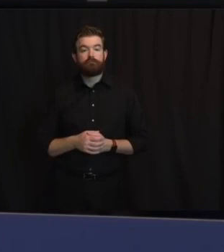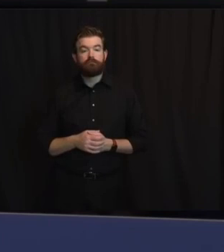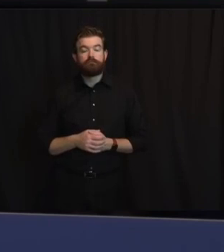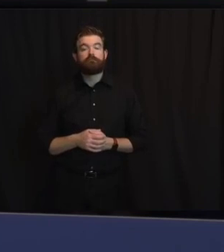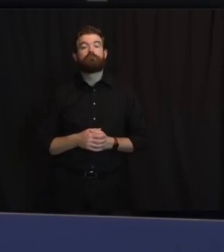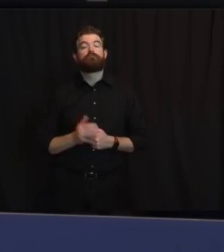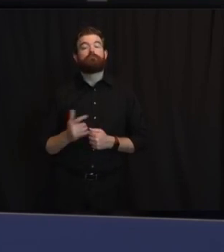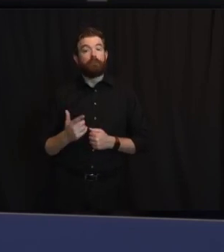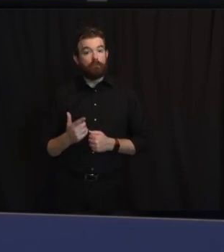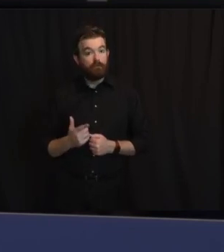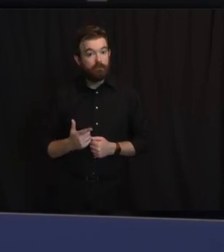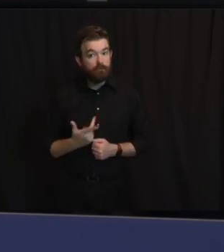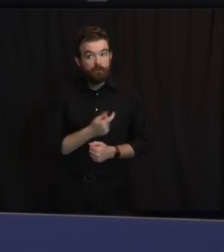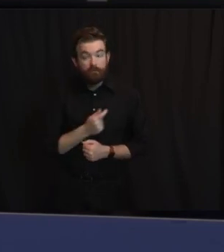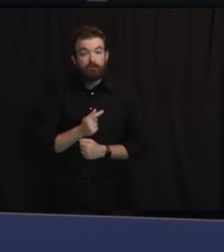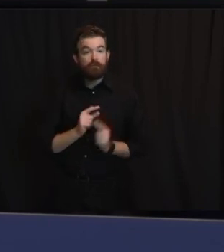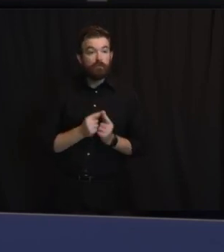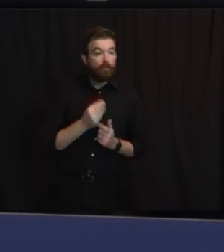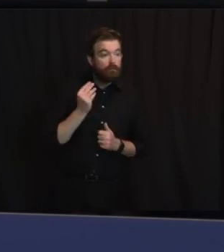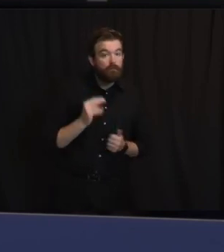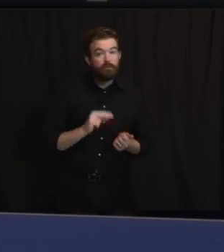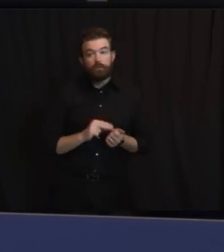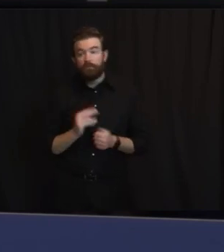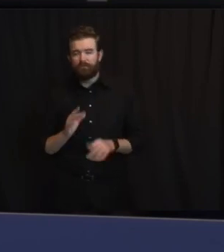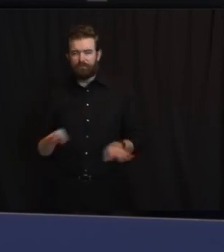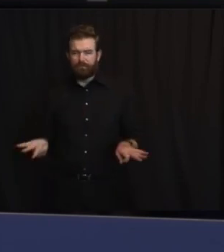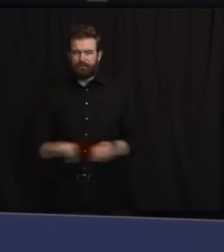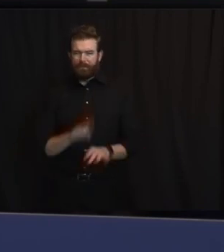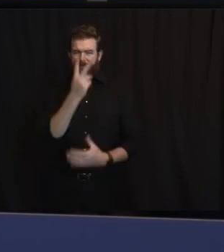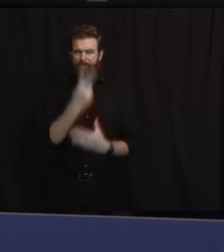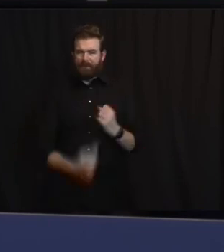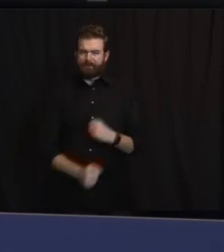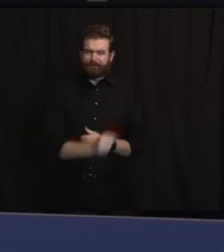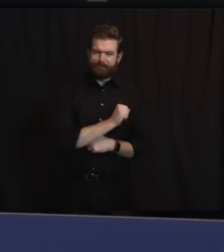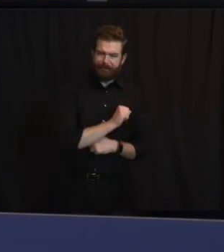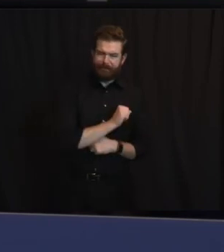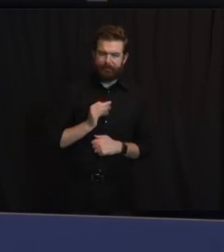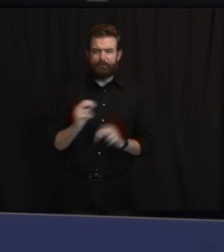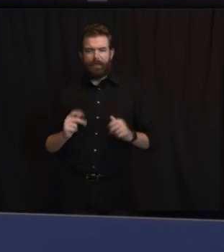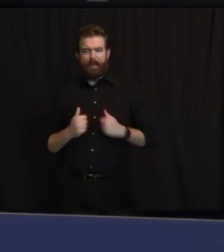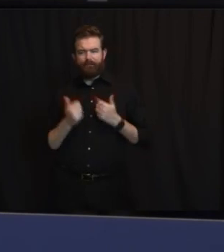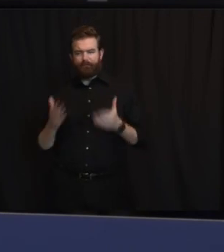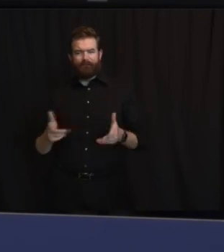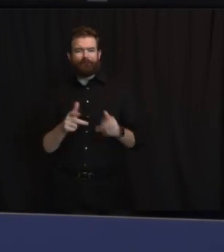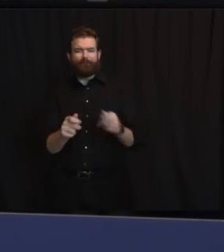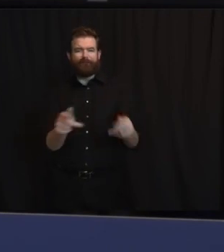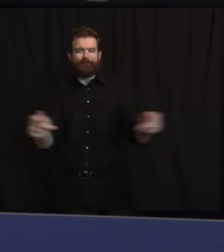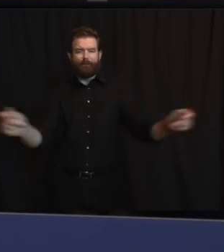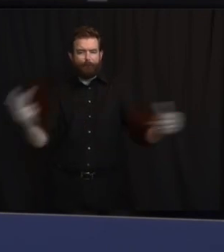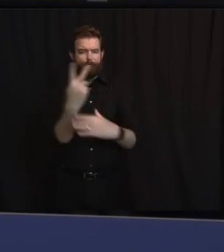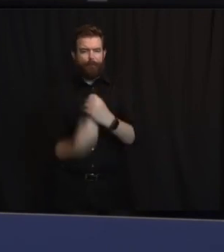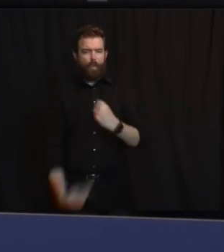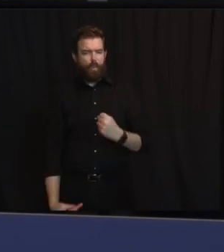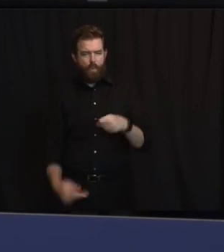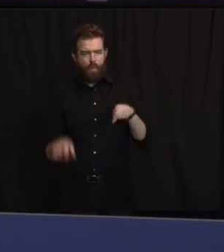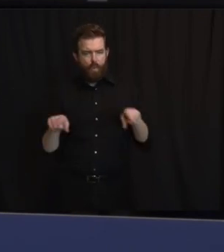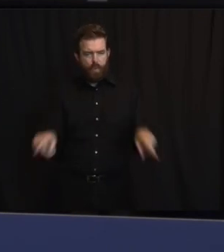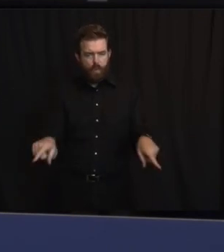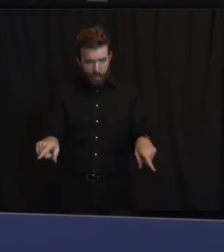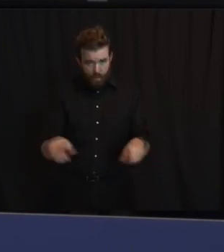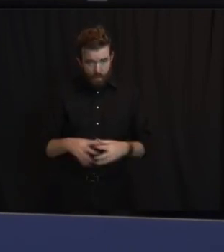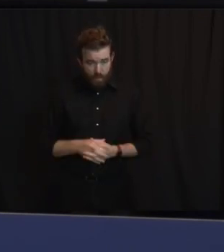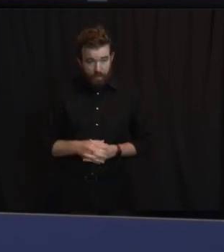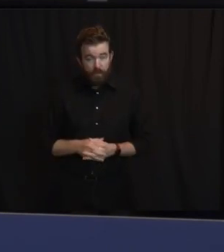to reduce the risk for symptomatic COVID-19, as is continued focus on infection prevention and control